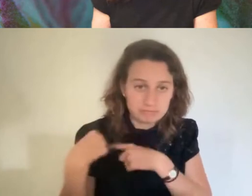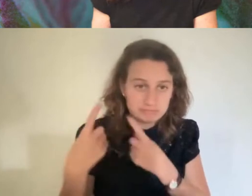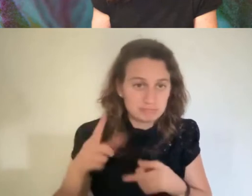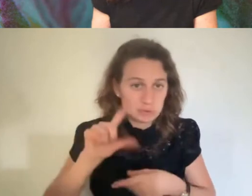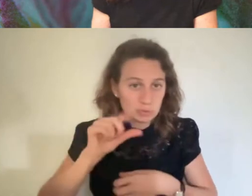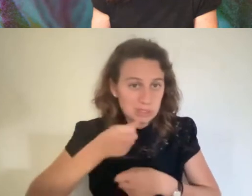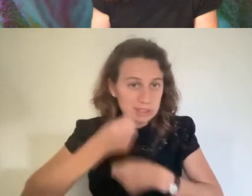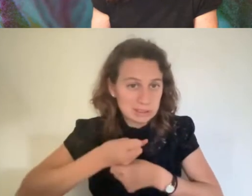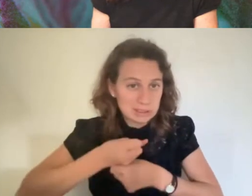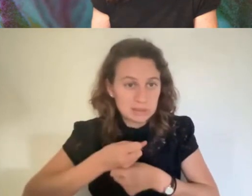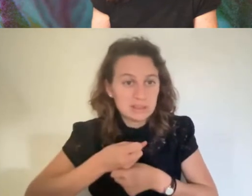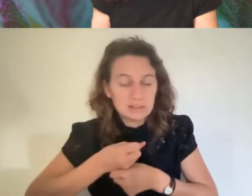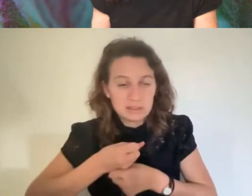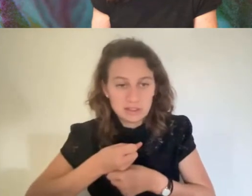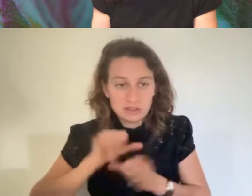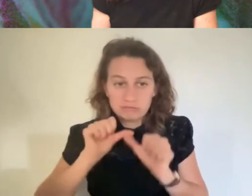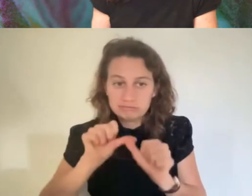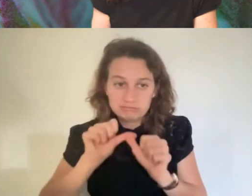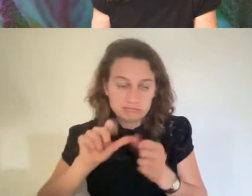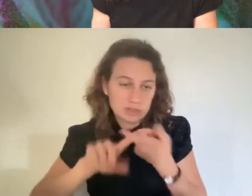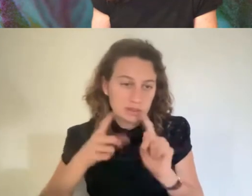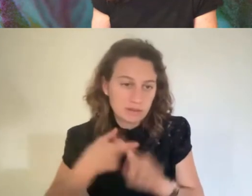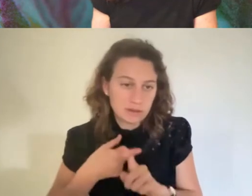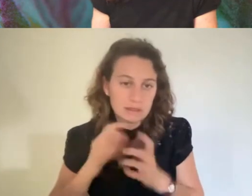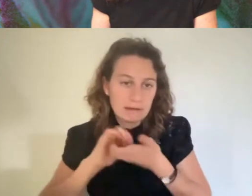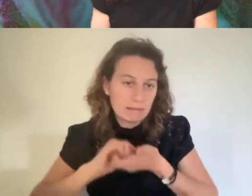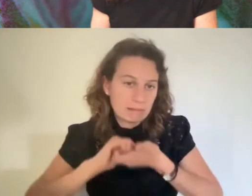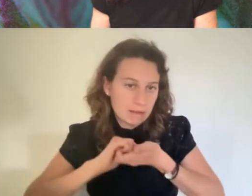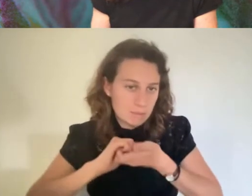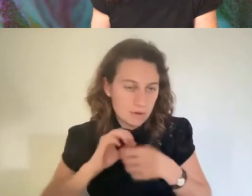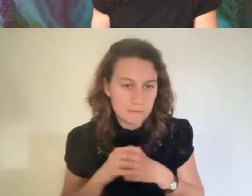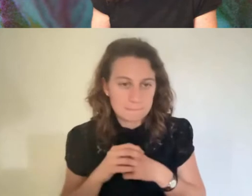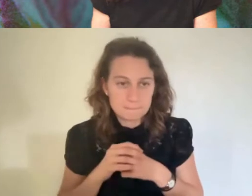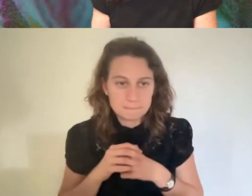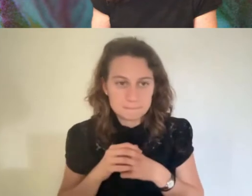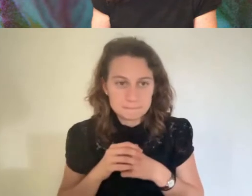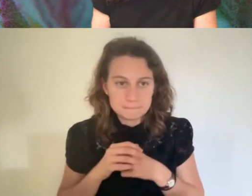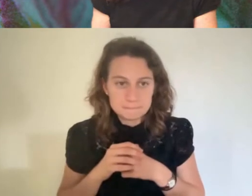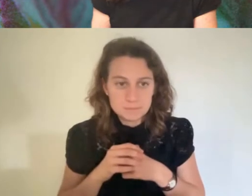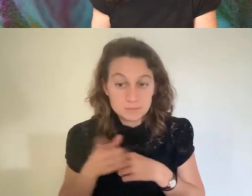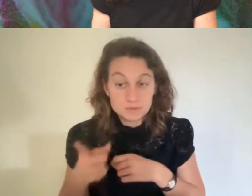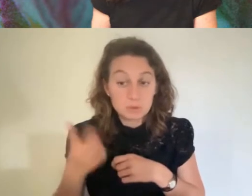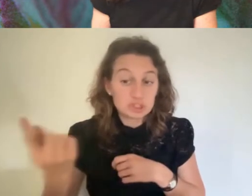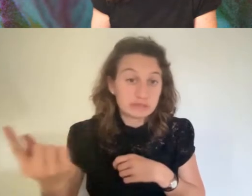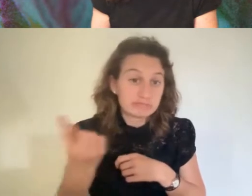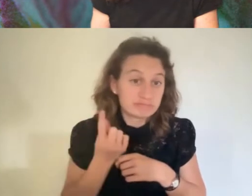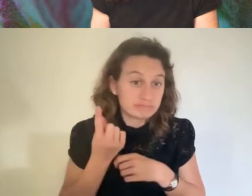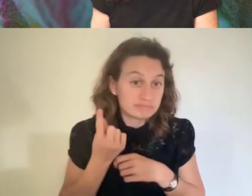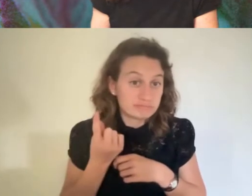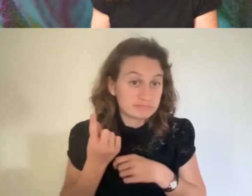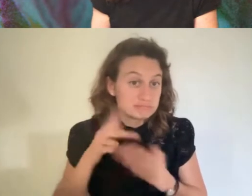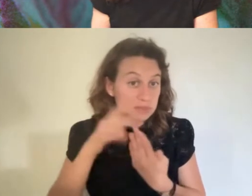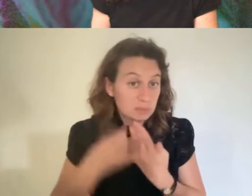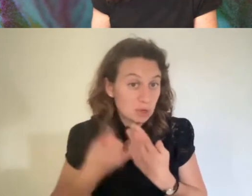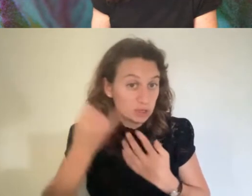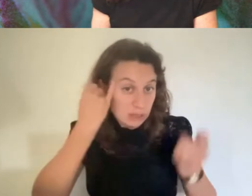it's a long-lasting friendship and collaboration. And when Lorraine approached me with some project